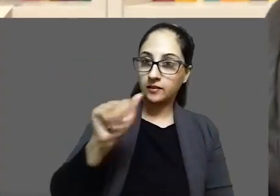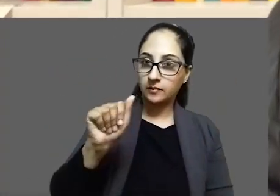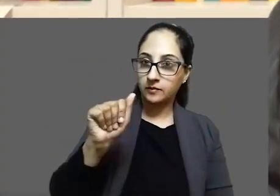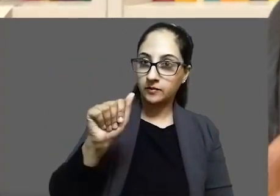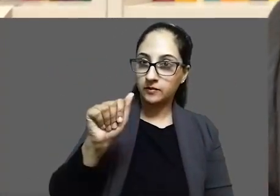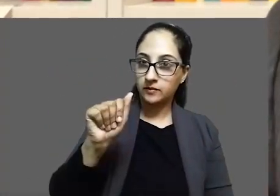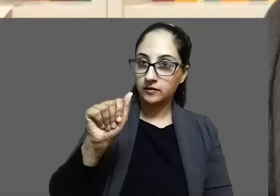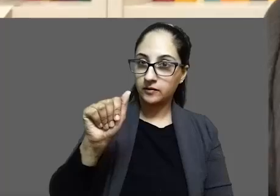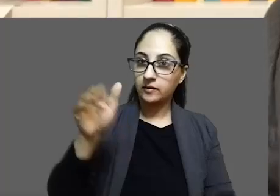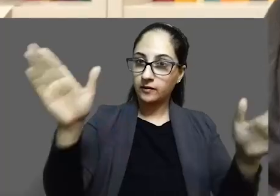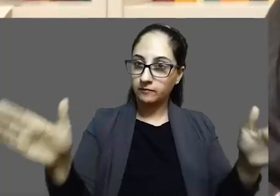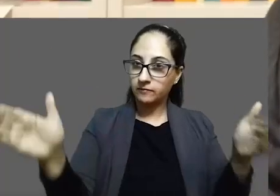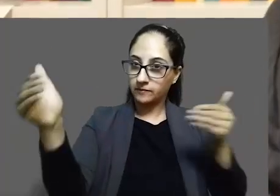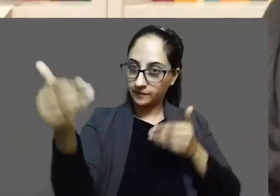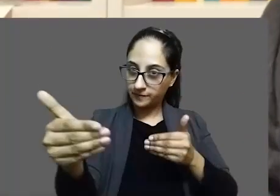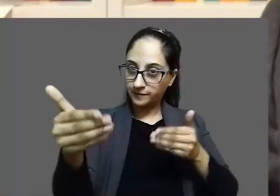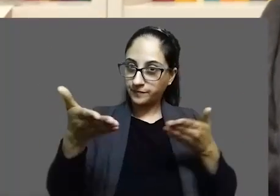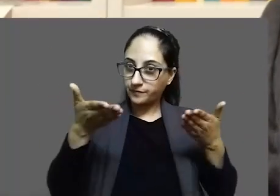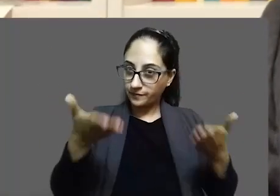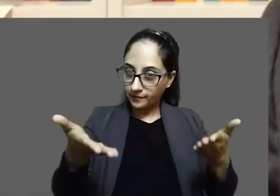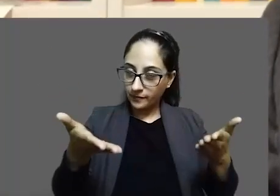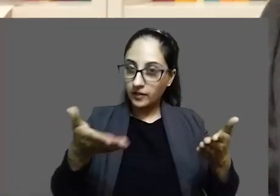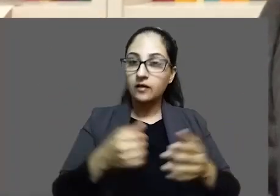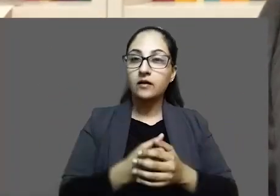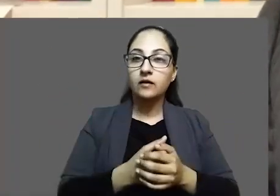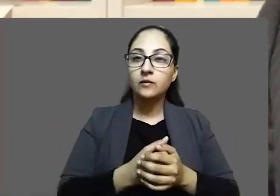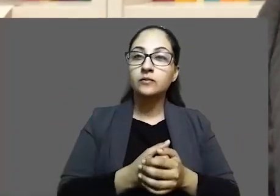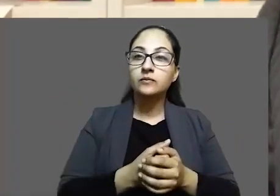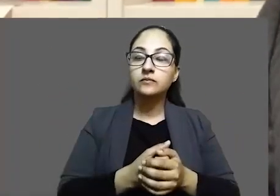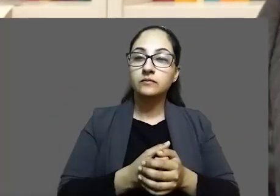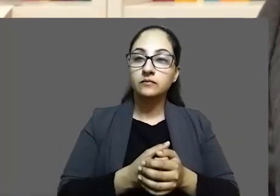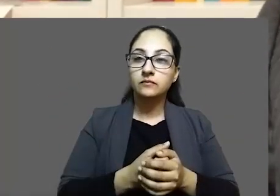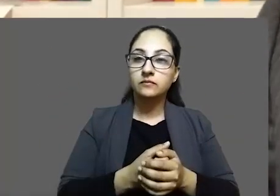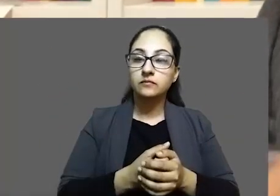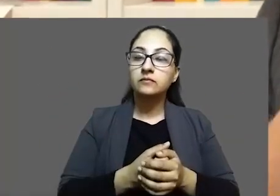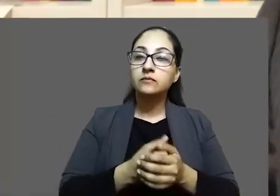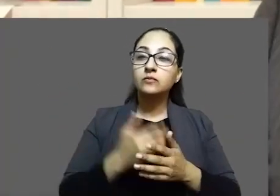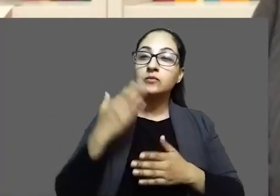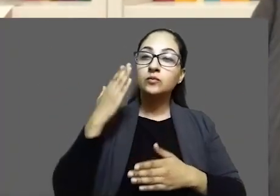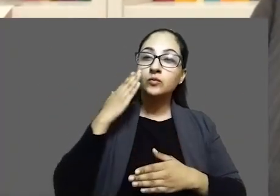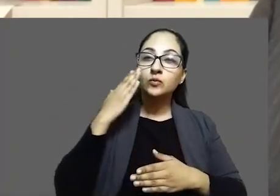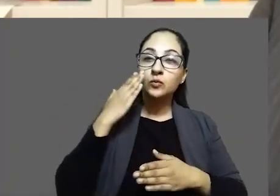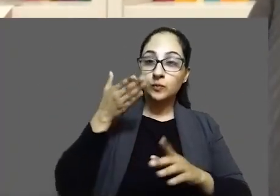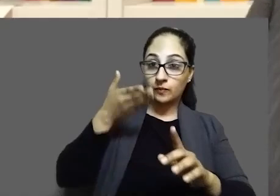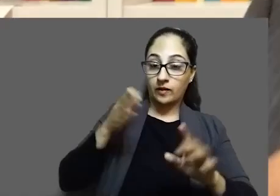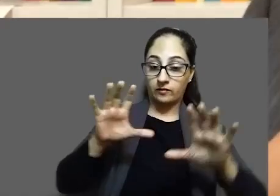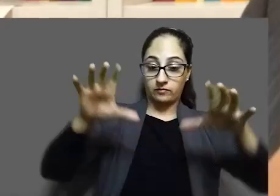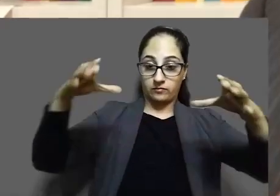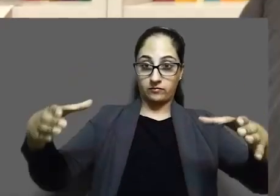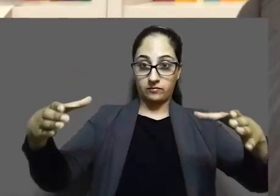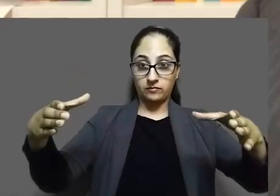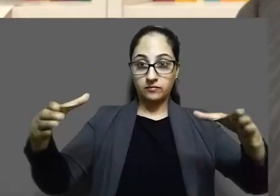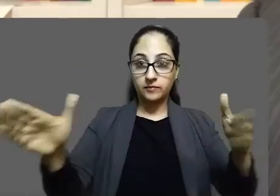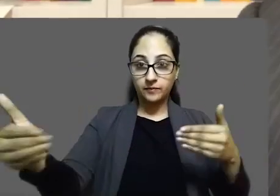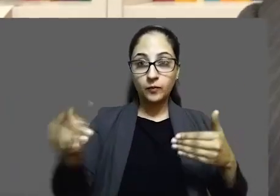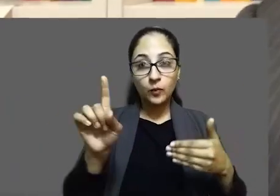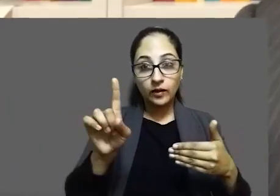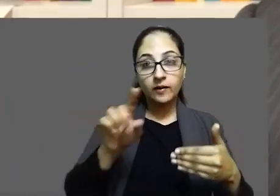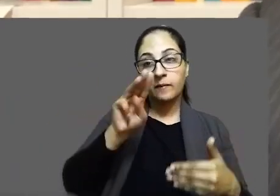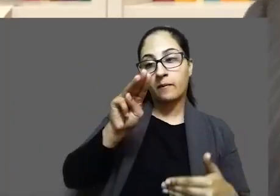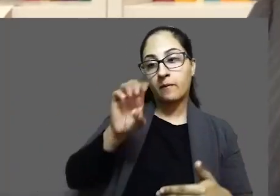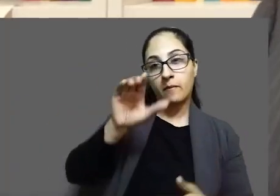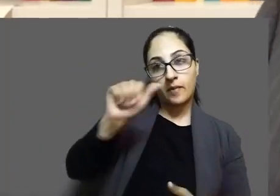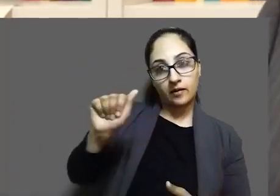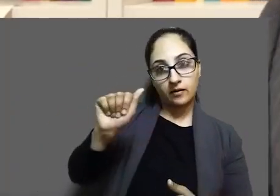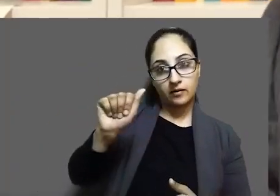Muslims, where for those who, when they practice the namaz, are oriented towards